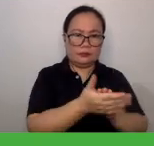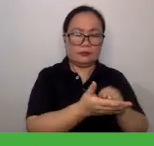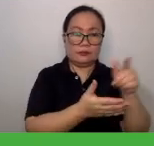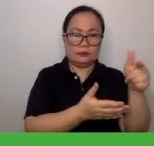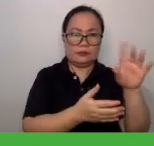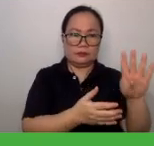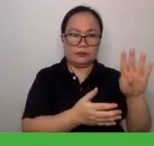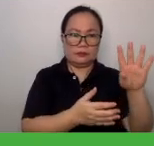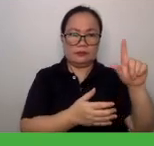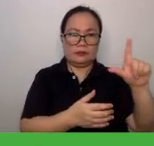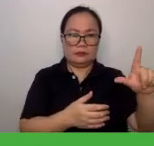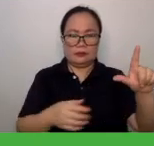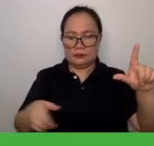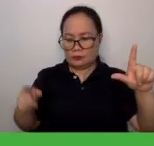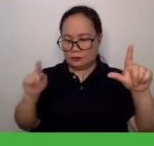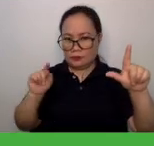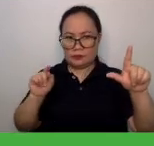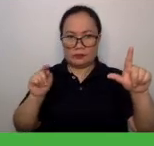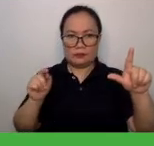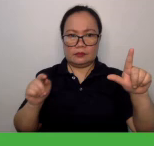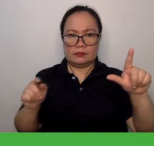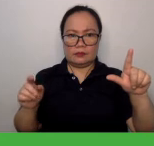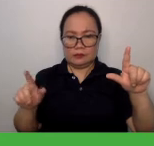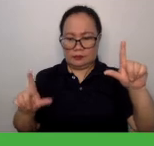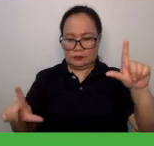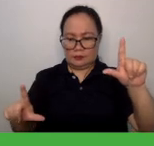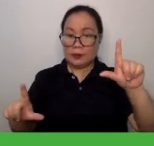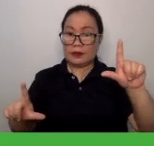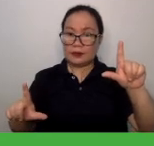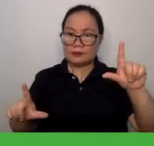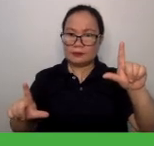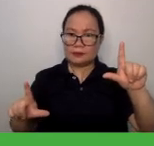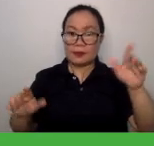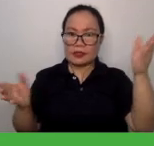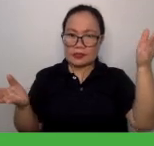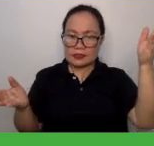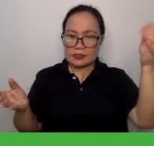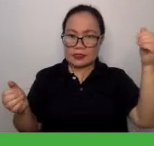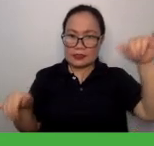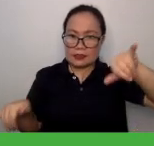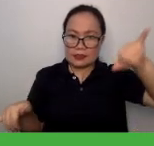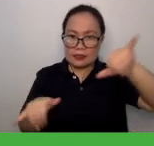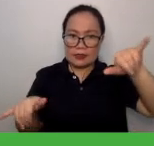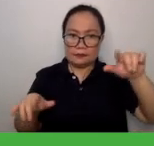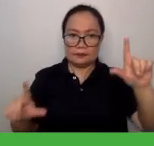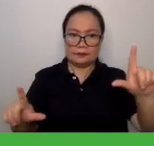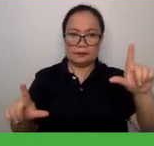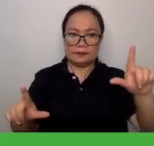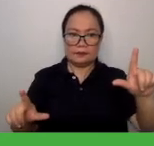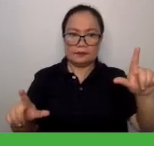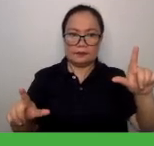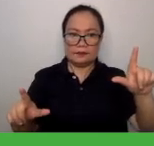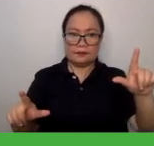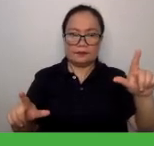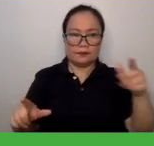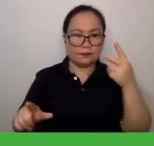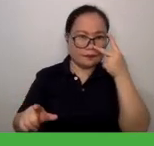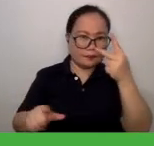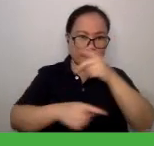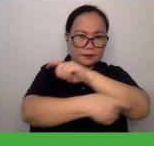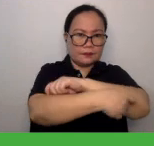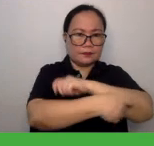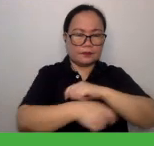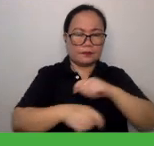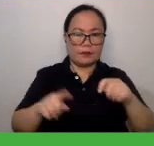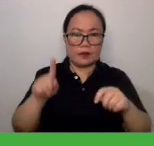So, since liters ito, yun din po dapat ang unit mo sa denominator. Now, yung liters at gallon mo, ito,